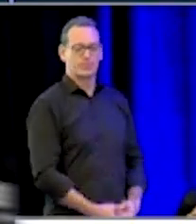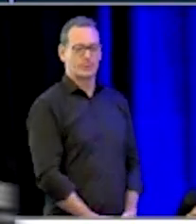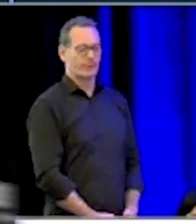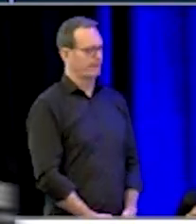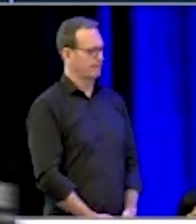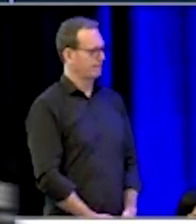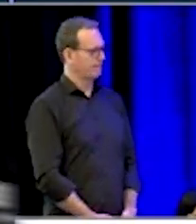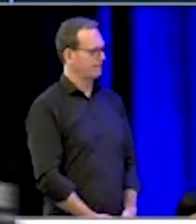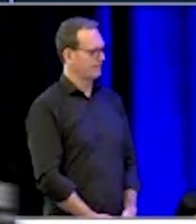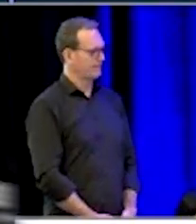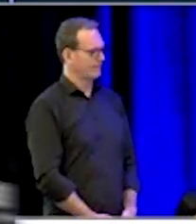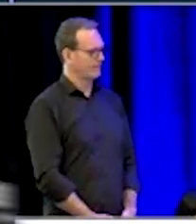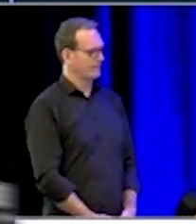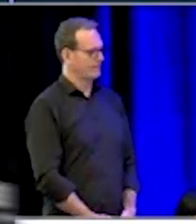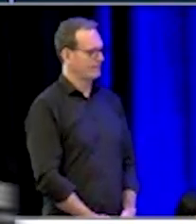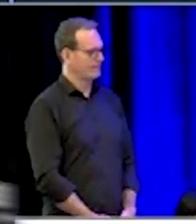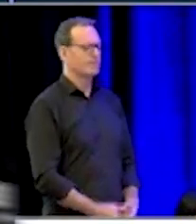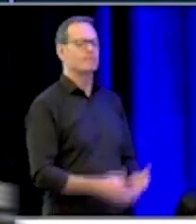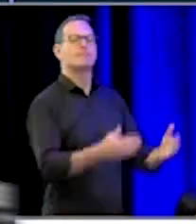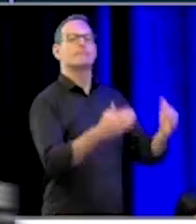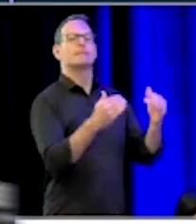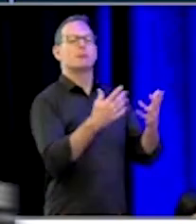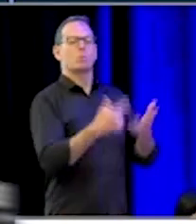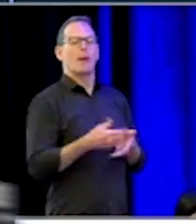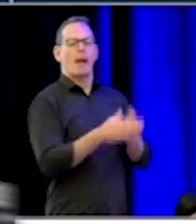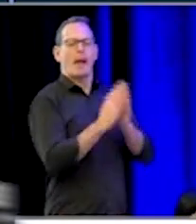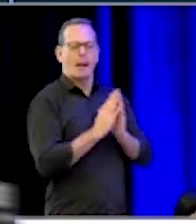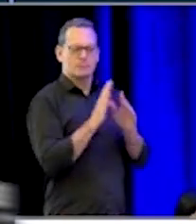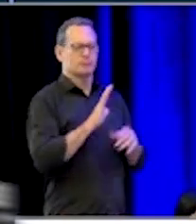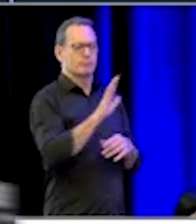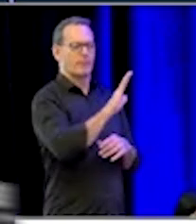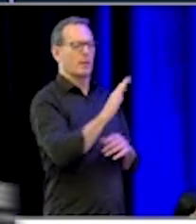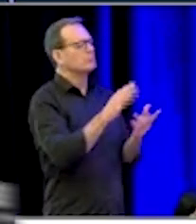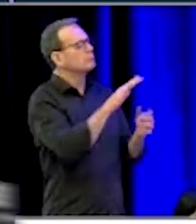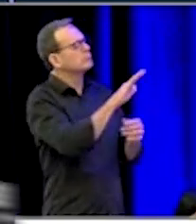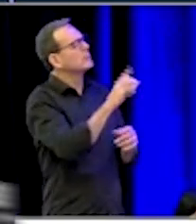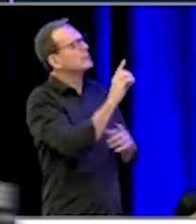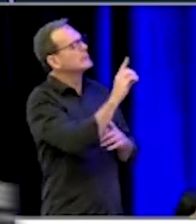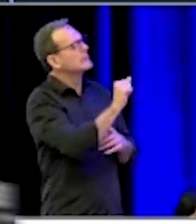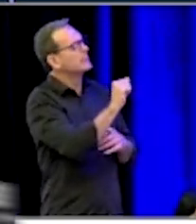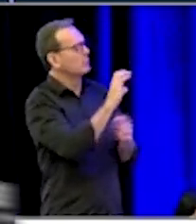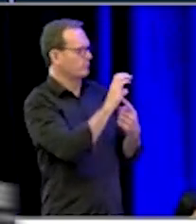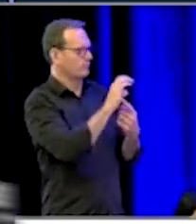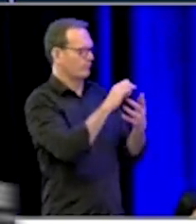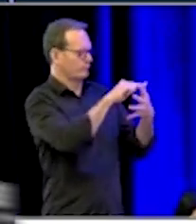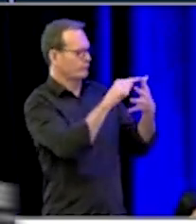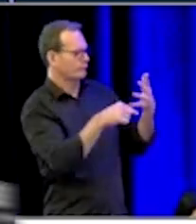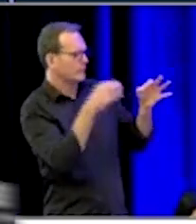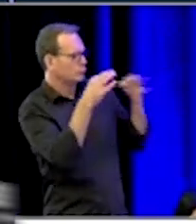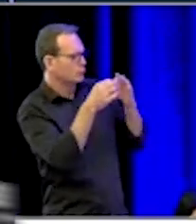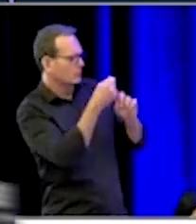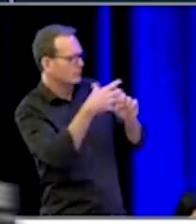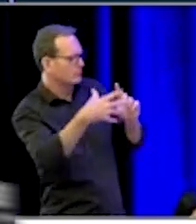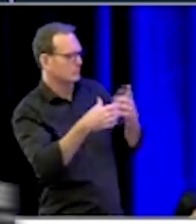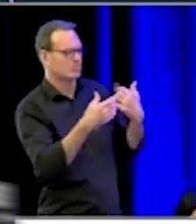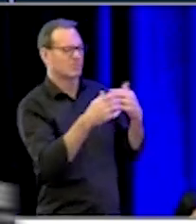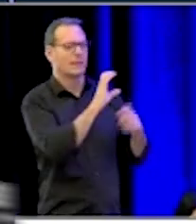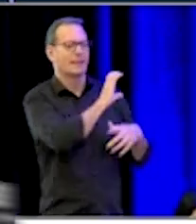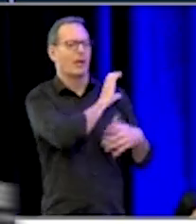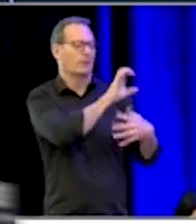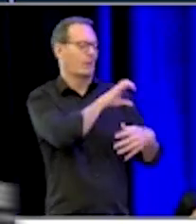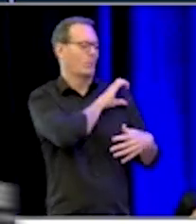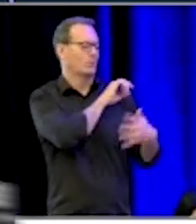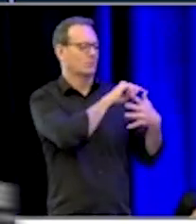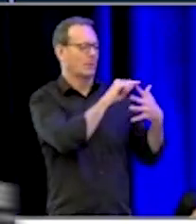Next, we asked questions about their disability characteristics, and we had about a 50-50 split of invisible and